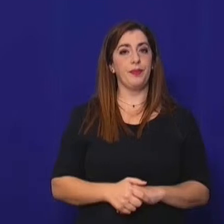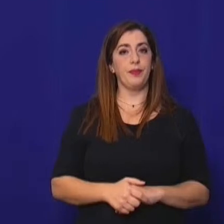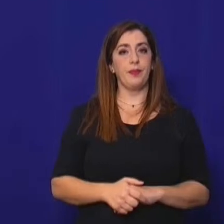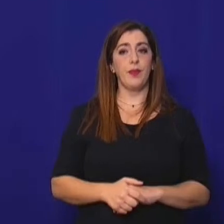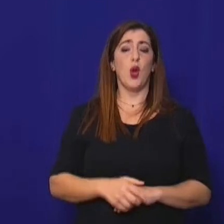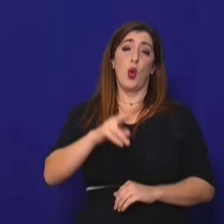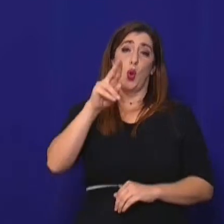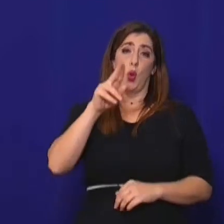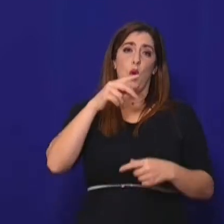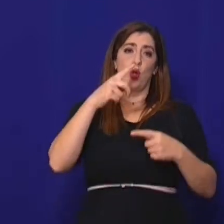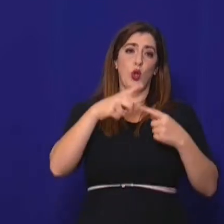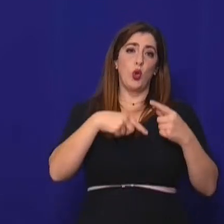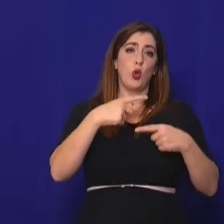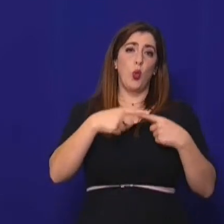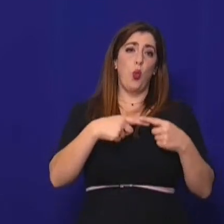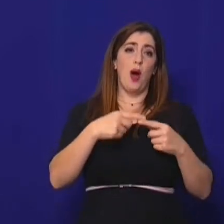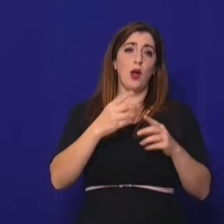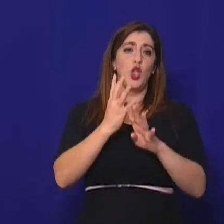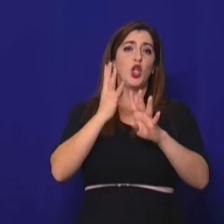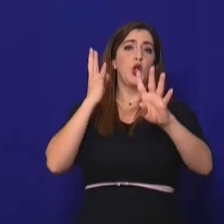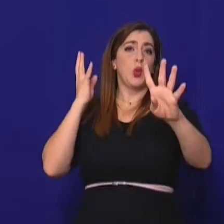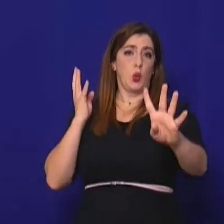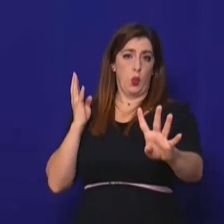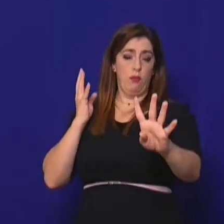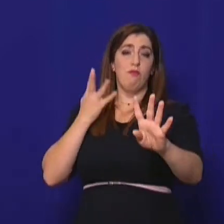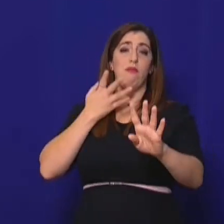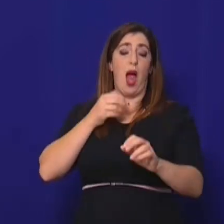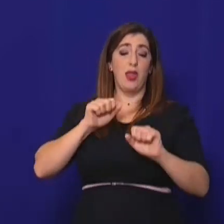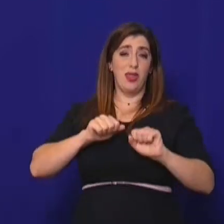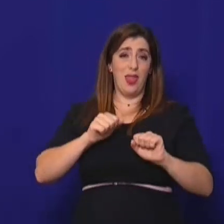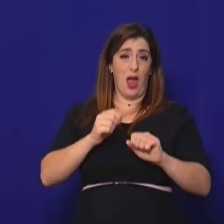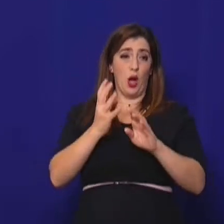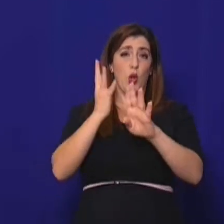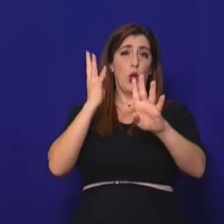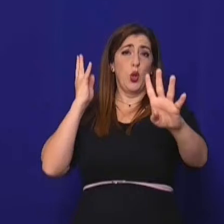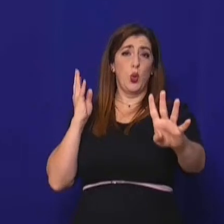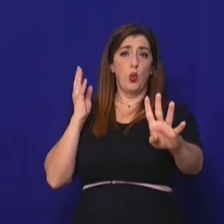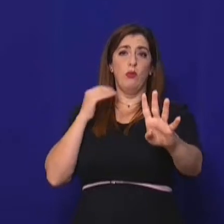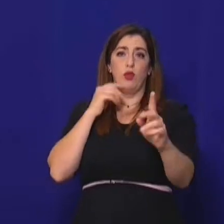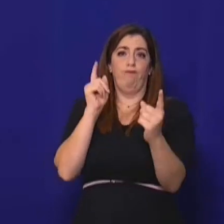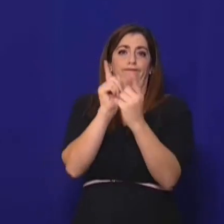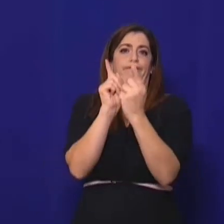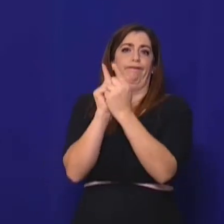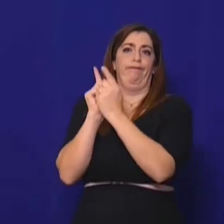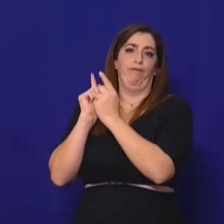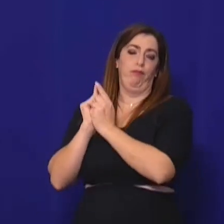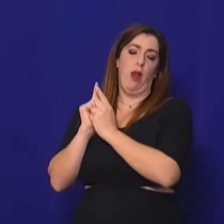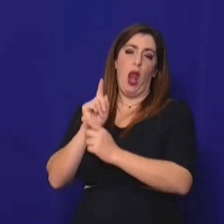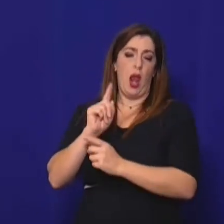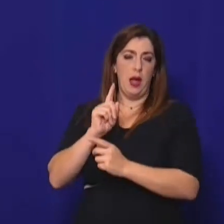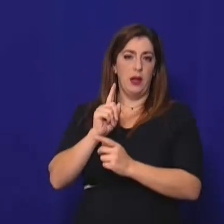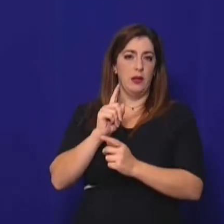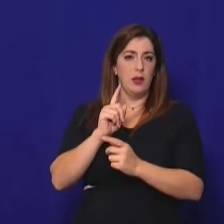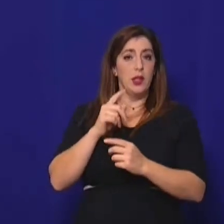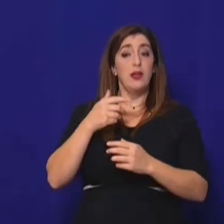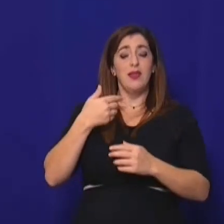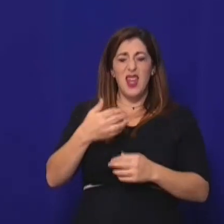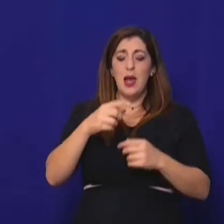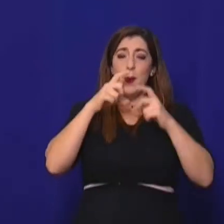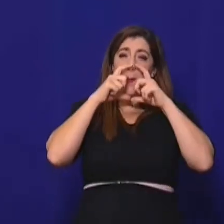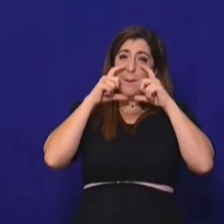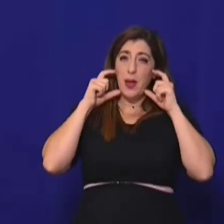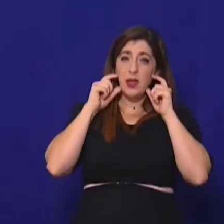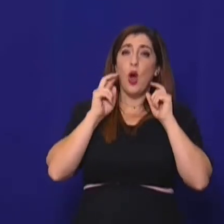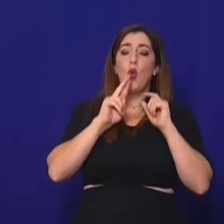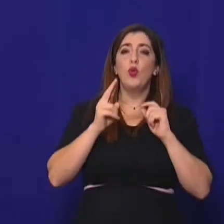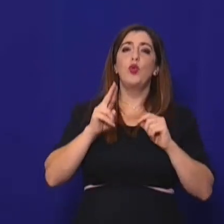qegħdin jistennew fuq il-kju importanti li żommu d-distanza 2 metri l-botu li dejjem għandhom jintlibsu l-maskri. U ftakru wkoll li fuq